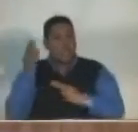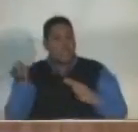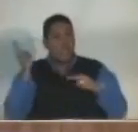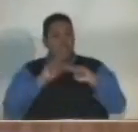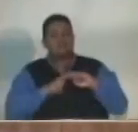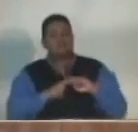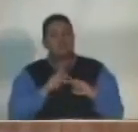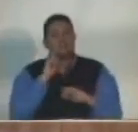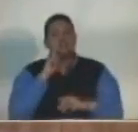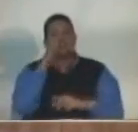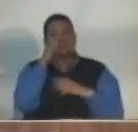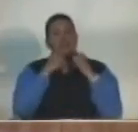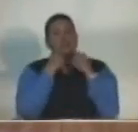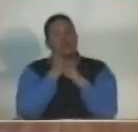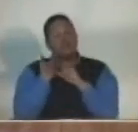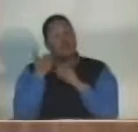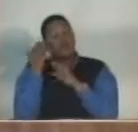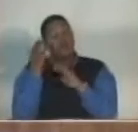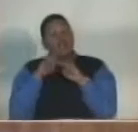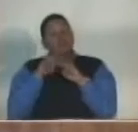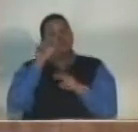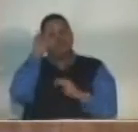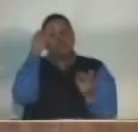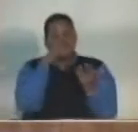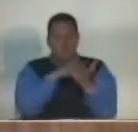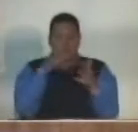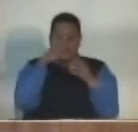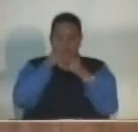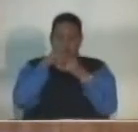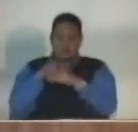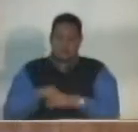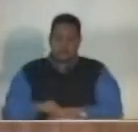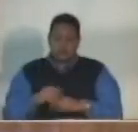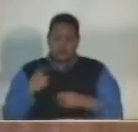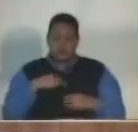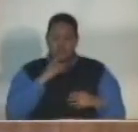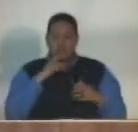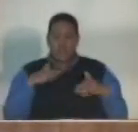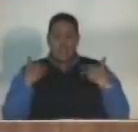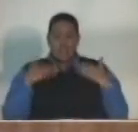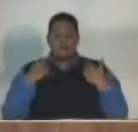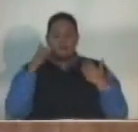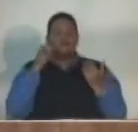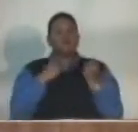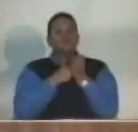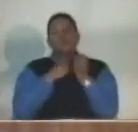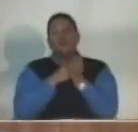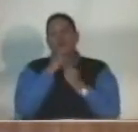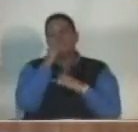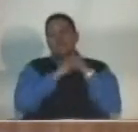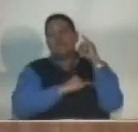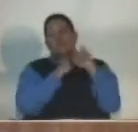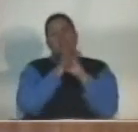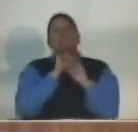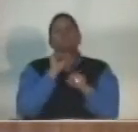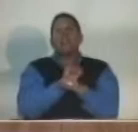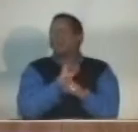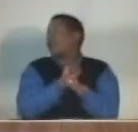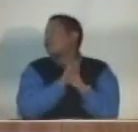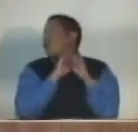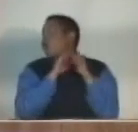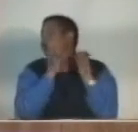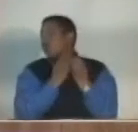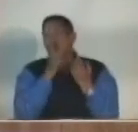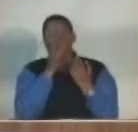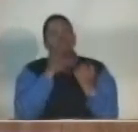increased over 3 years, in fact, to 20,000 participants. And we're very grateful for the support of the International Labour Organization, who